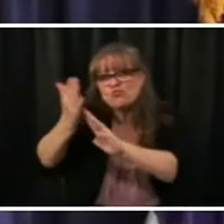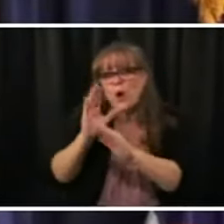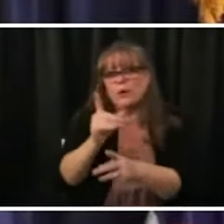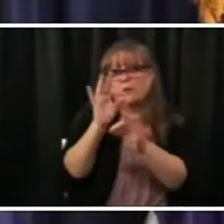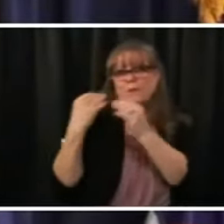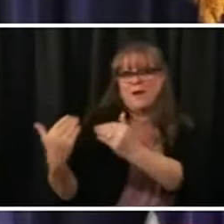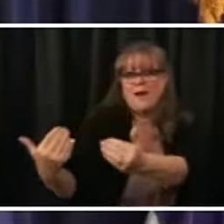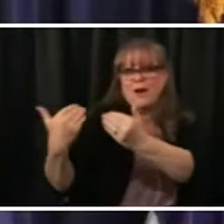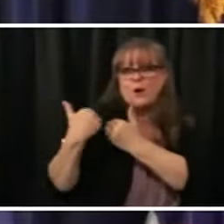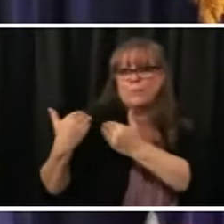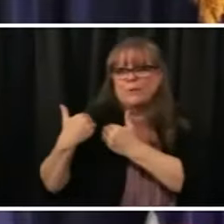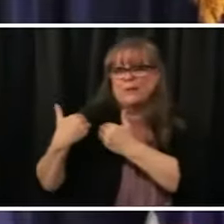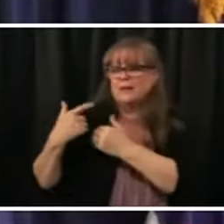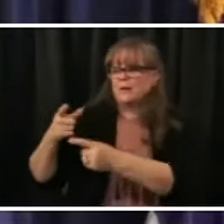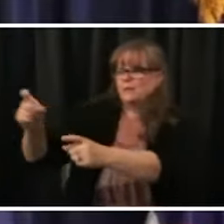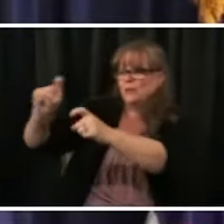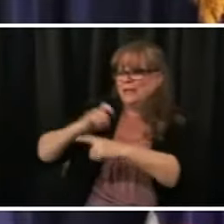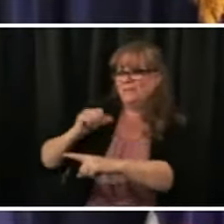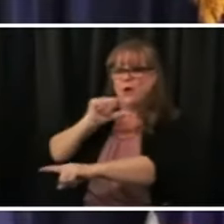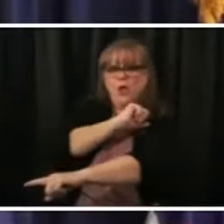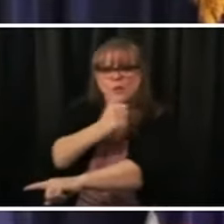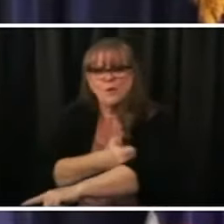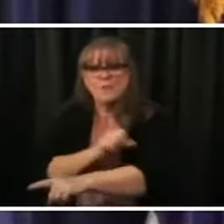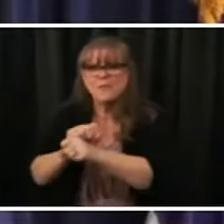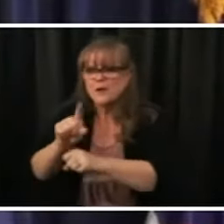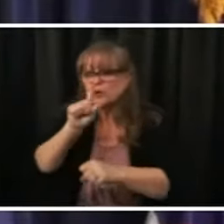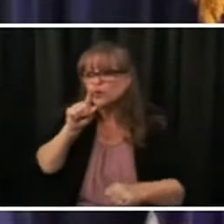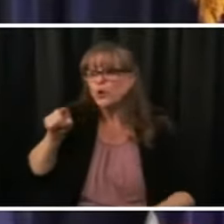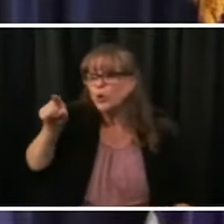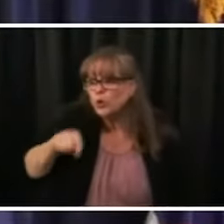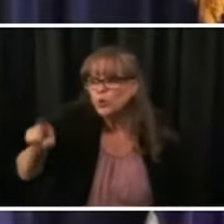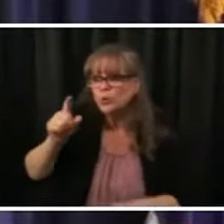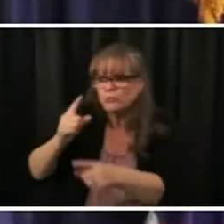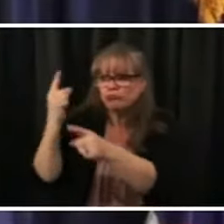sit there for a week or two and actually gets used right away.